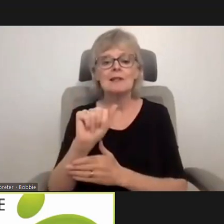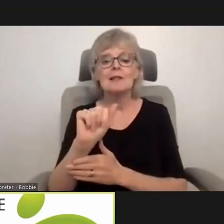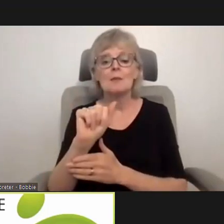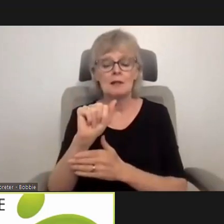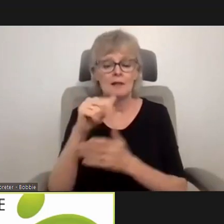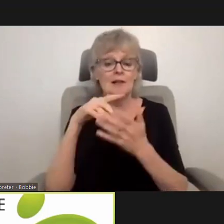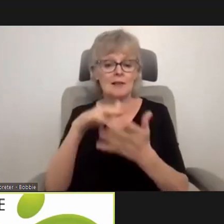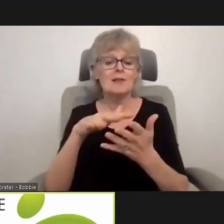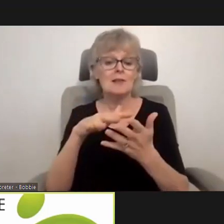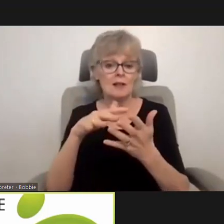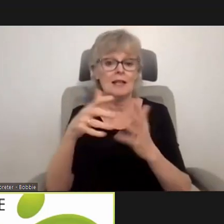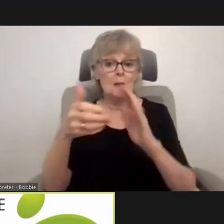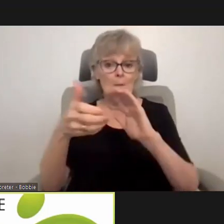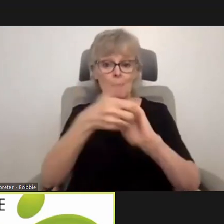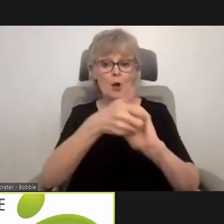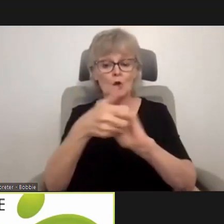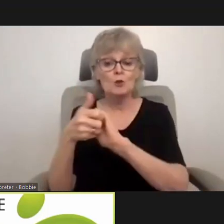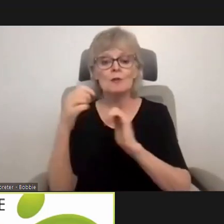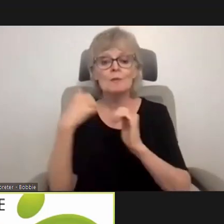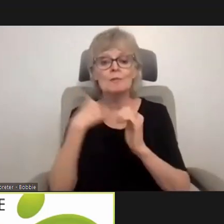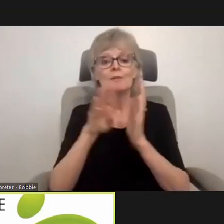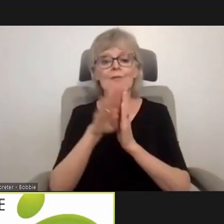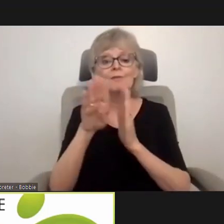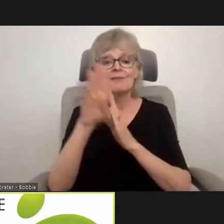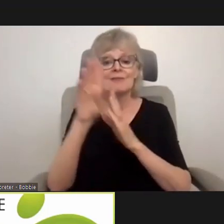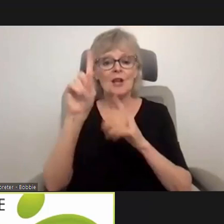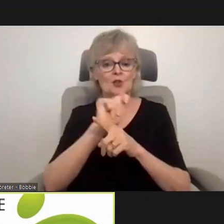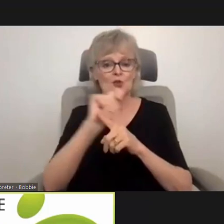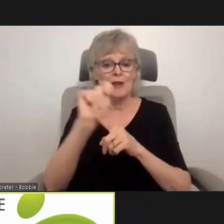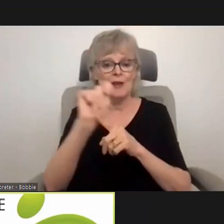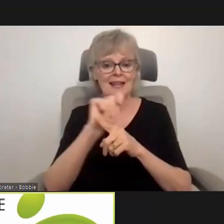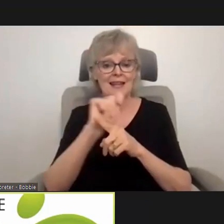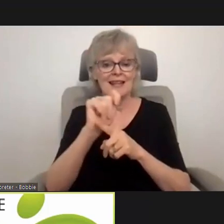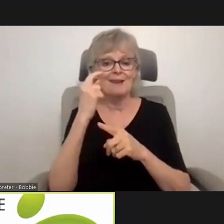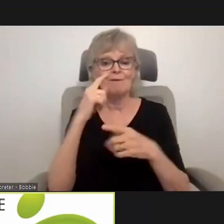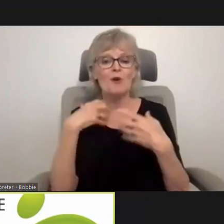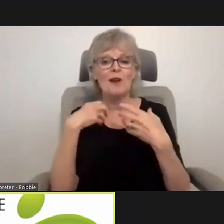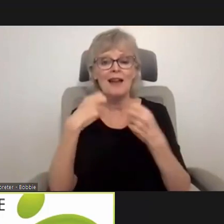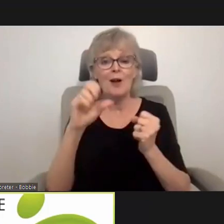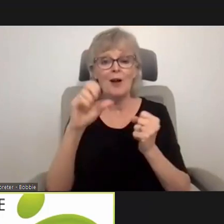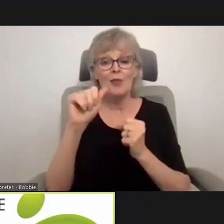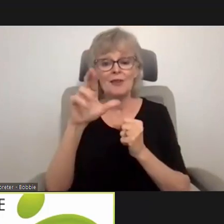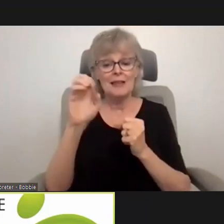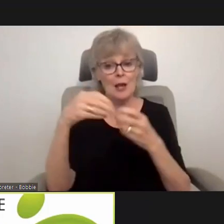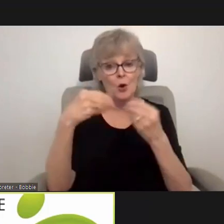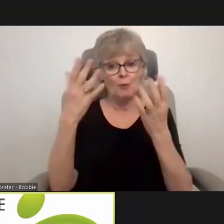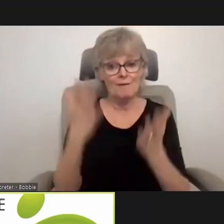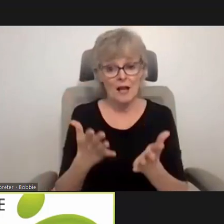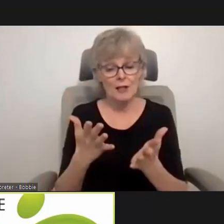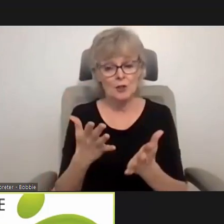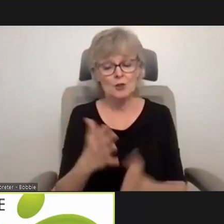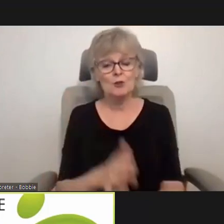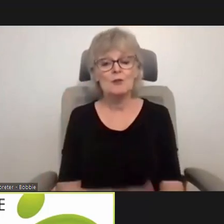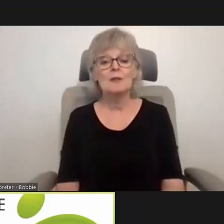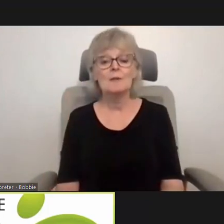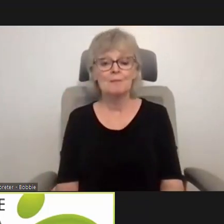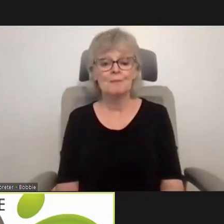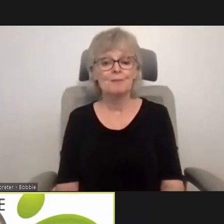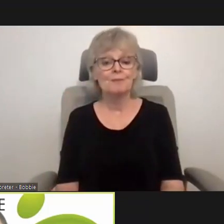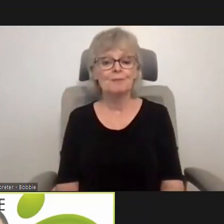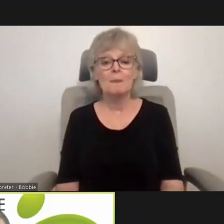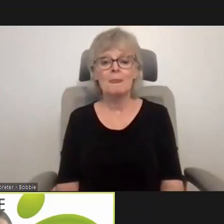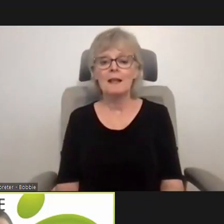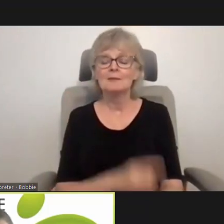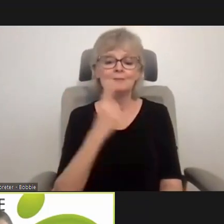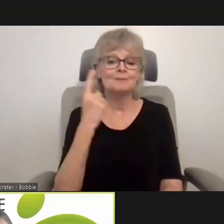also developed a training for healthcare providers, because as Donna Meltzer always said, there's